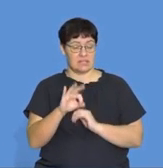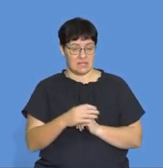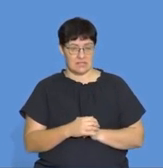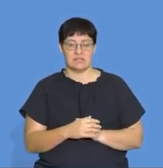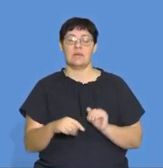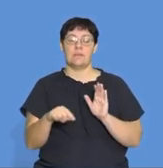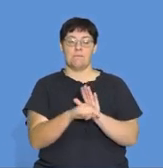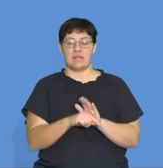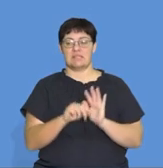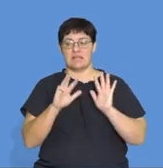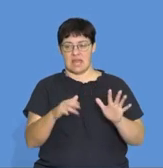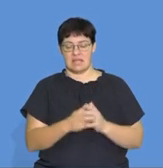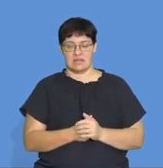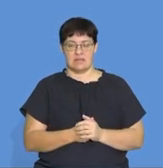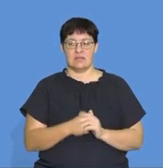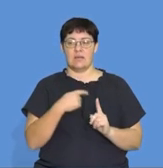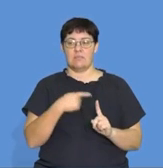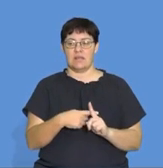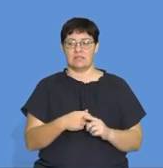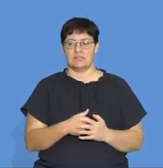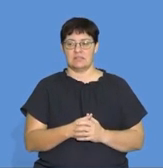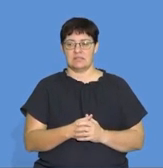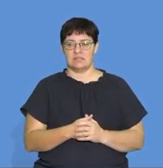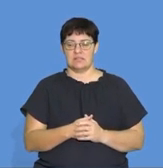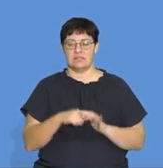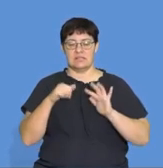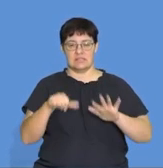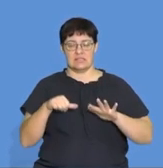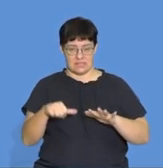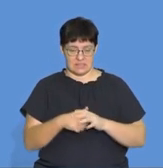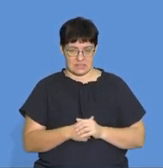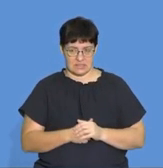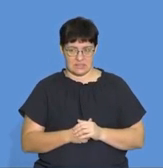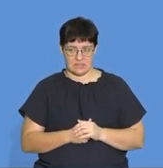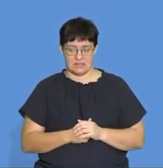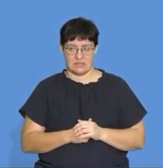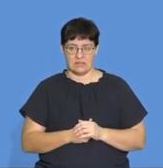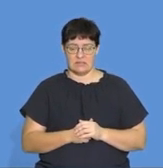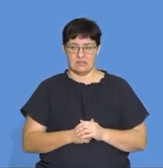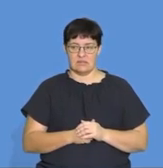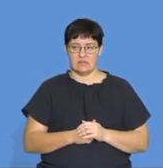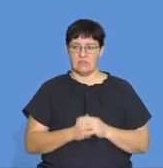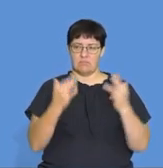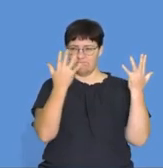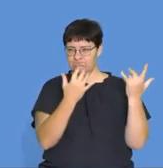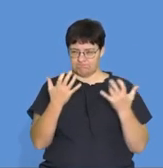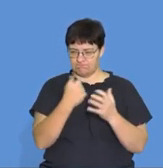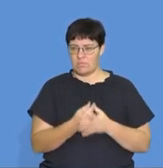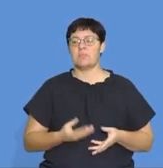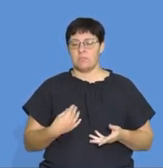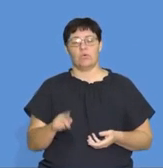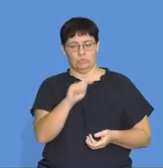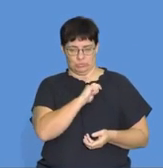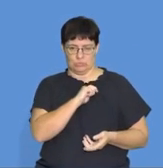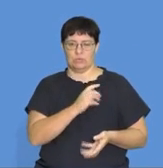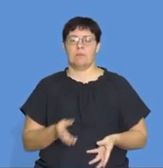minus 9 plus the 16 there. And if I work this out, then definitely I